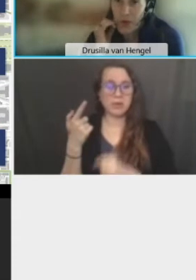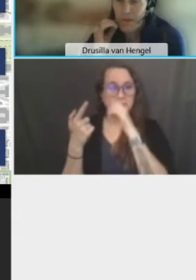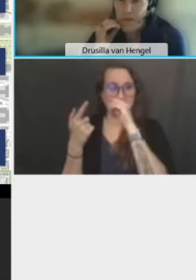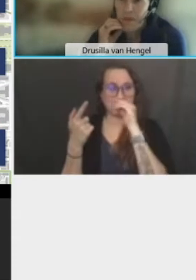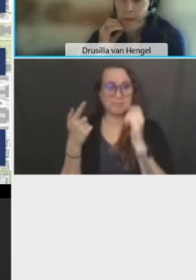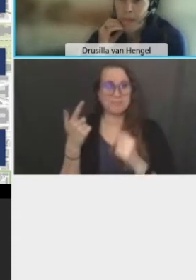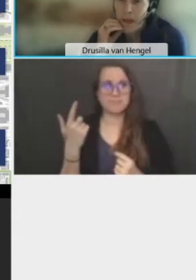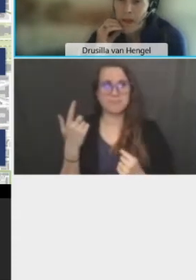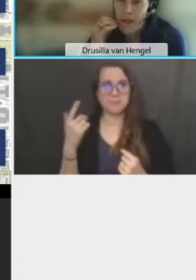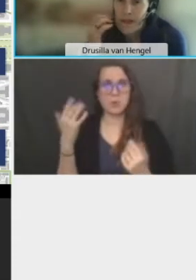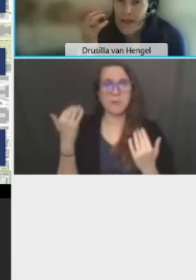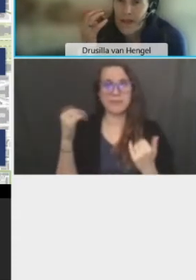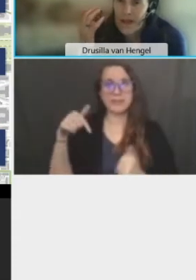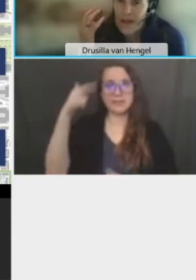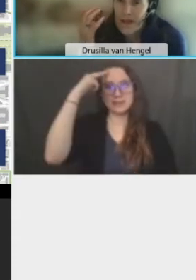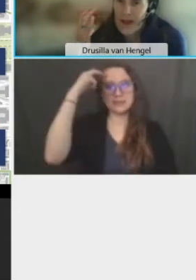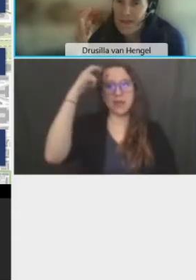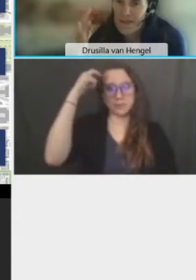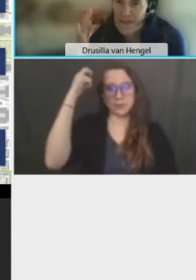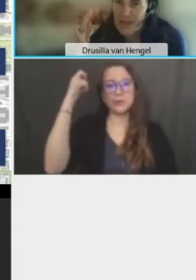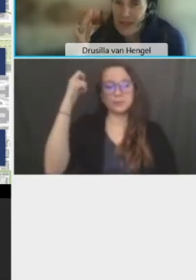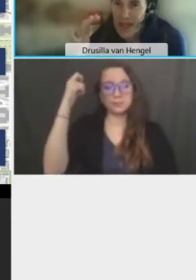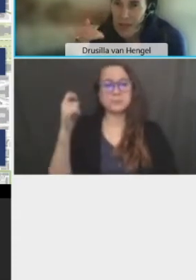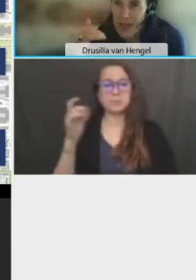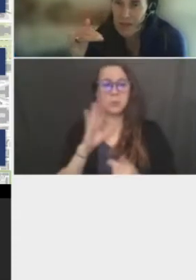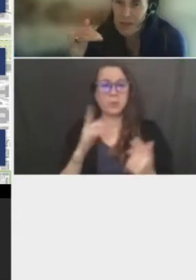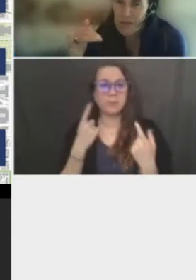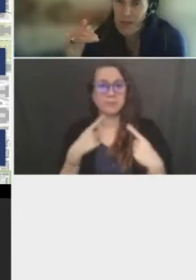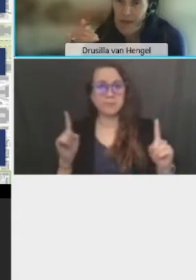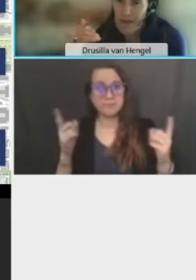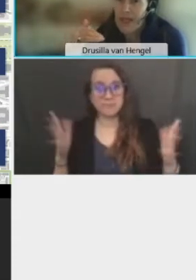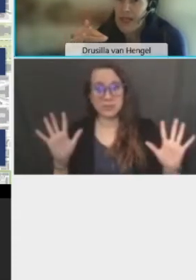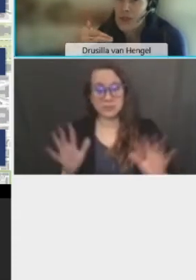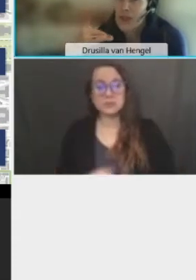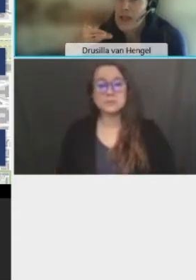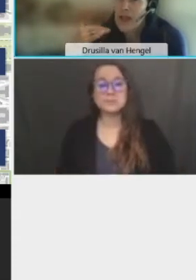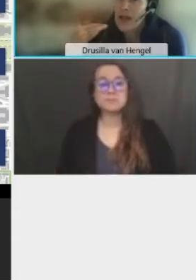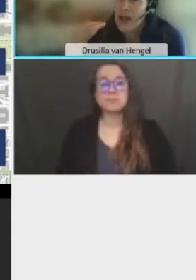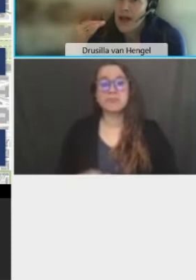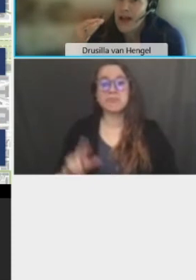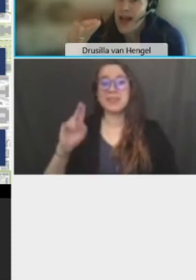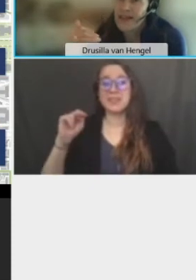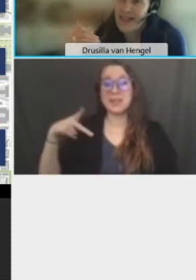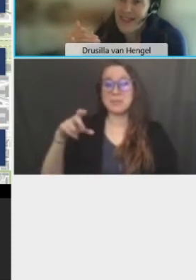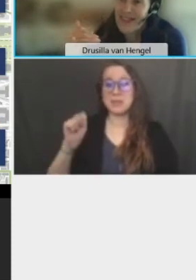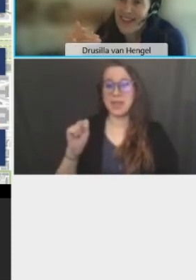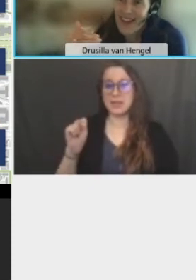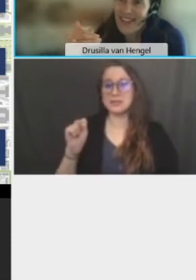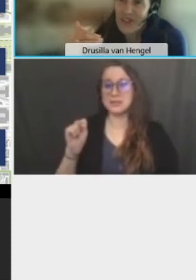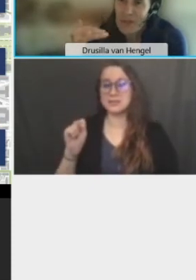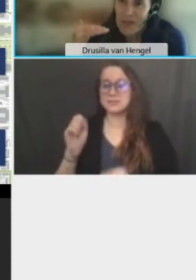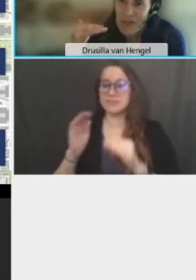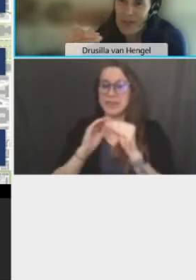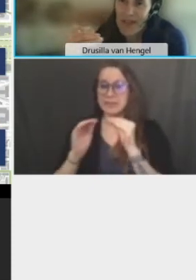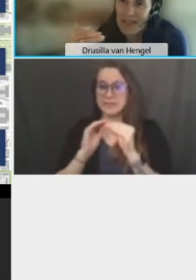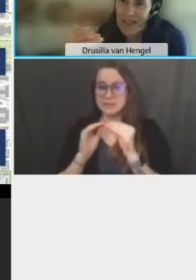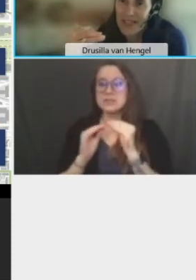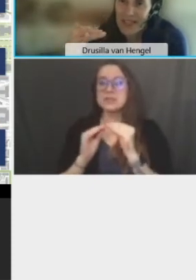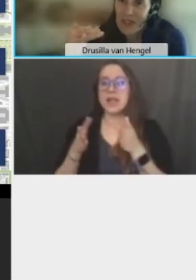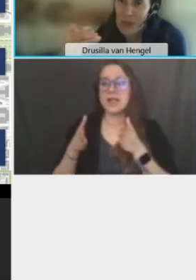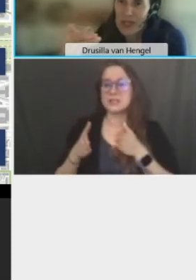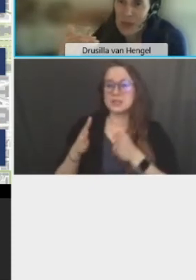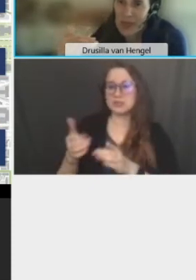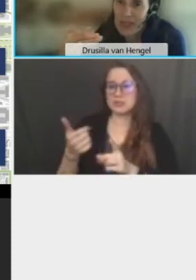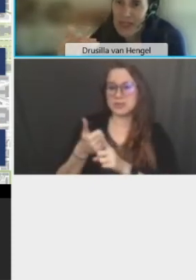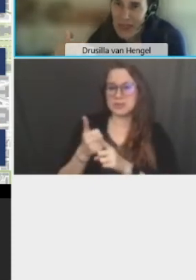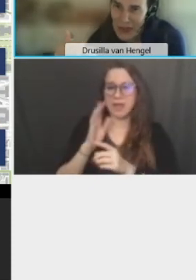this summer. The NPS repaving schedule has the street being repaved